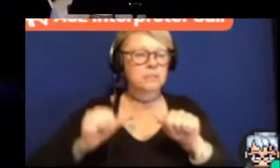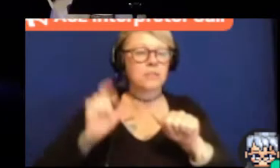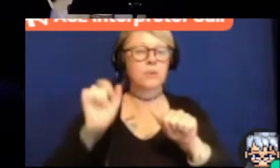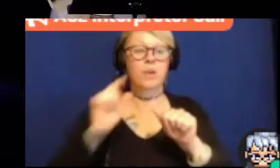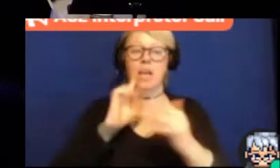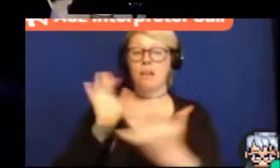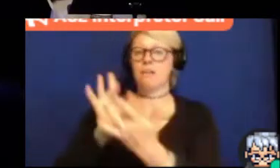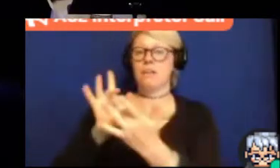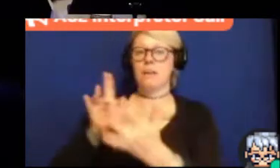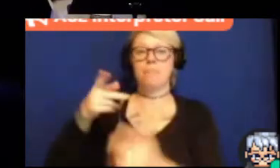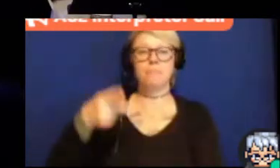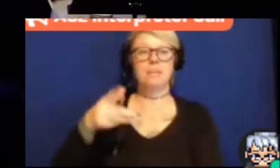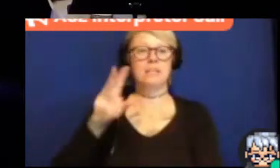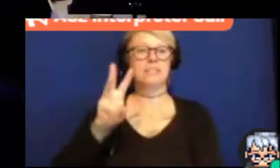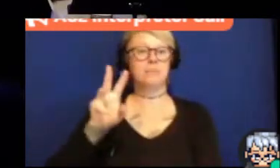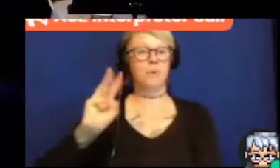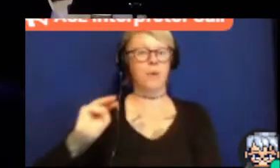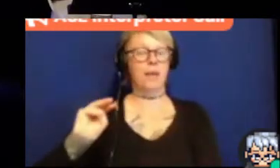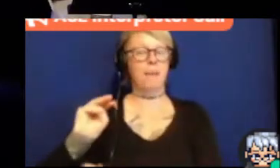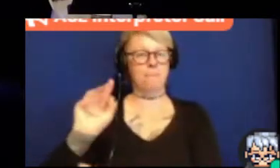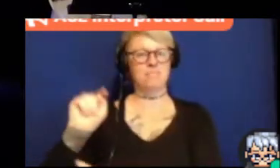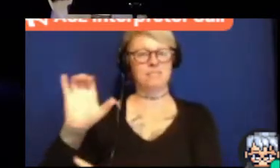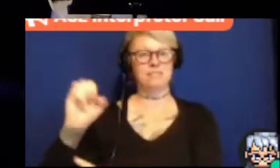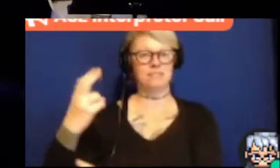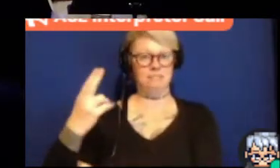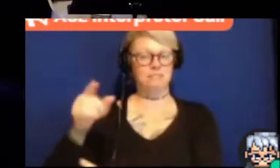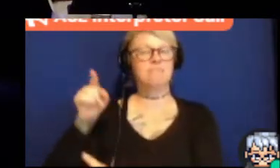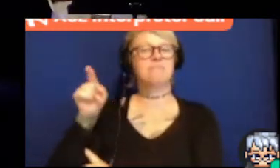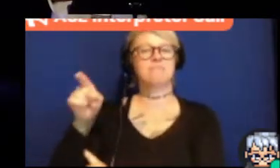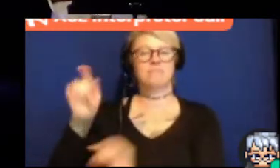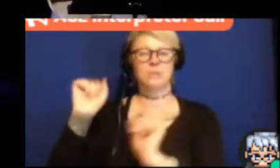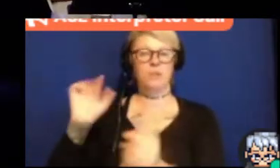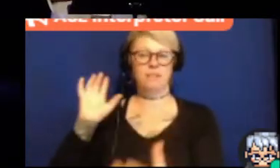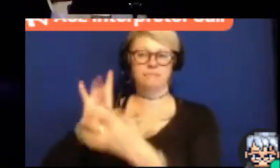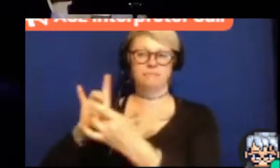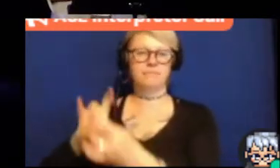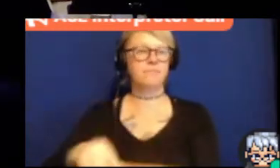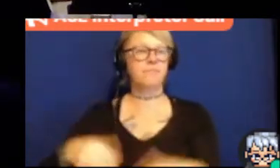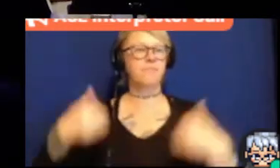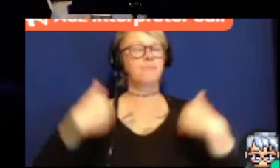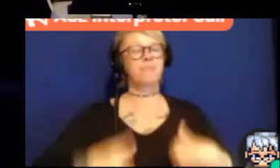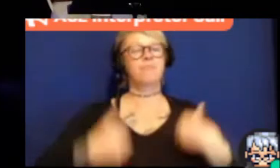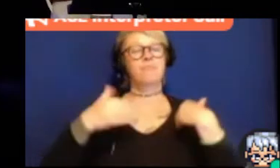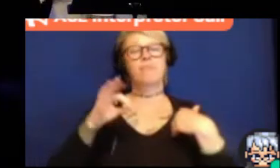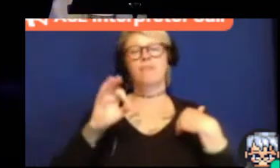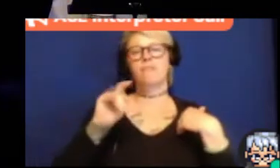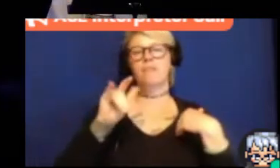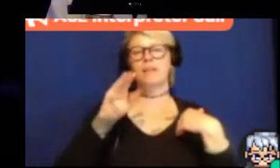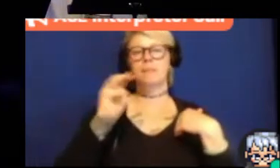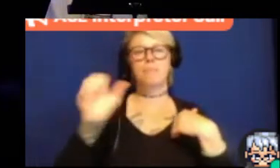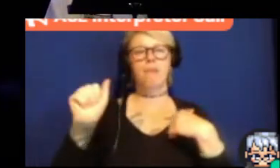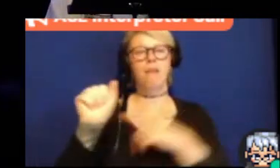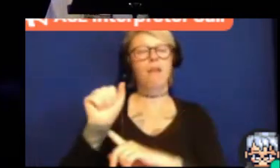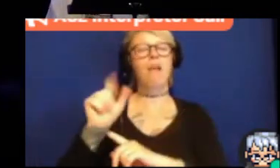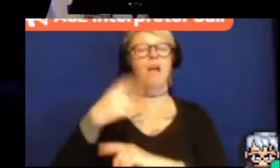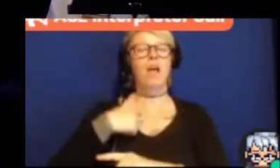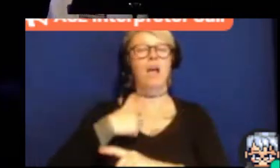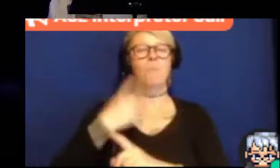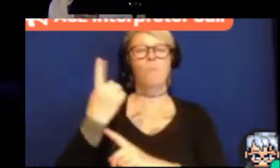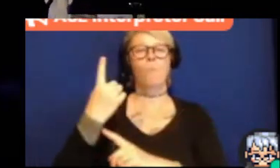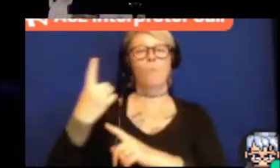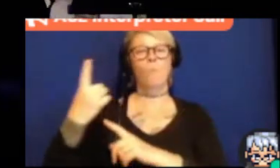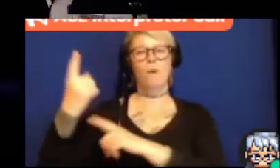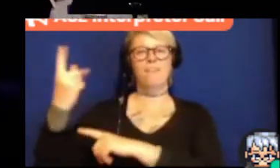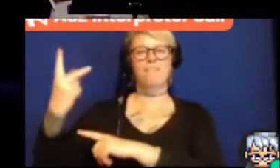out. My name is Fatma Sarah El Kashif. I'm the artistic director and one half of PWM's co-leadership. This is